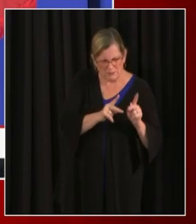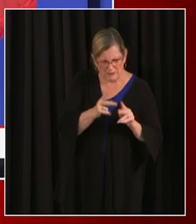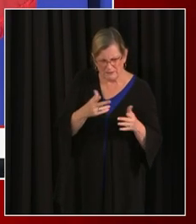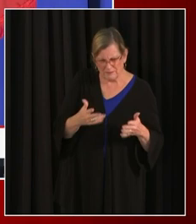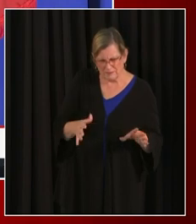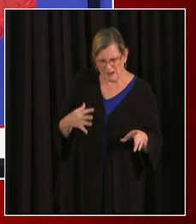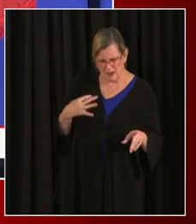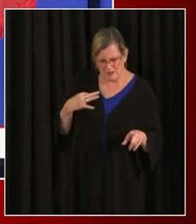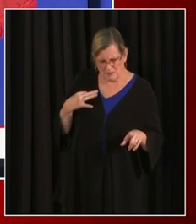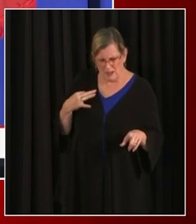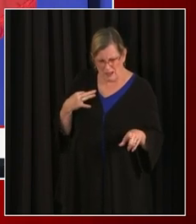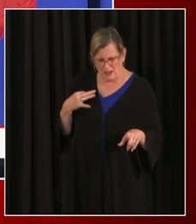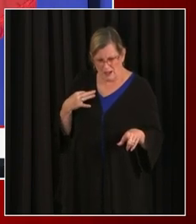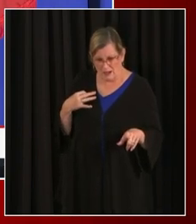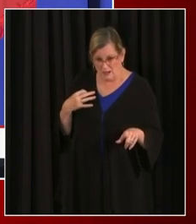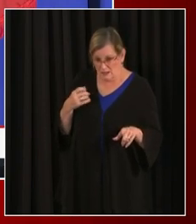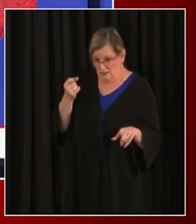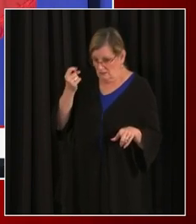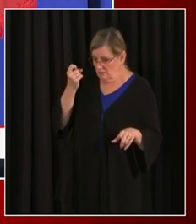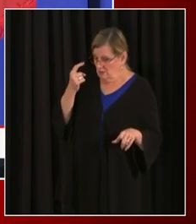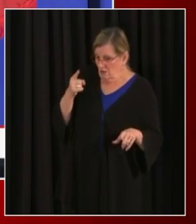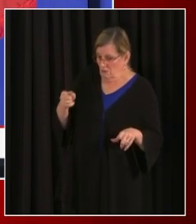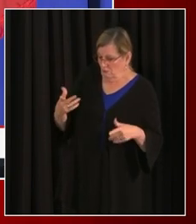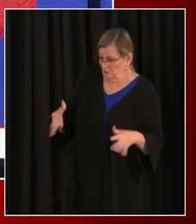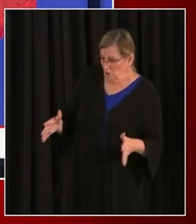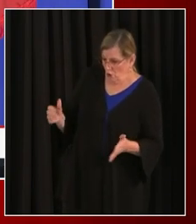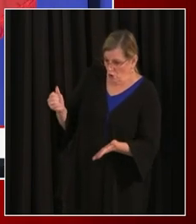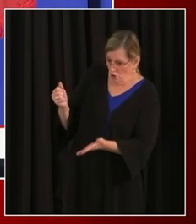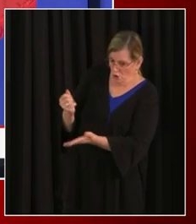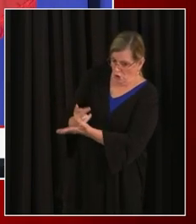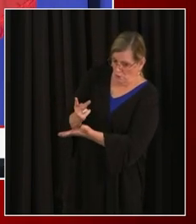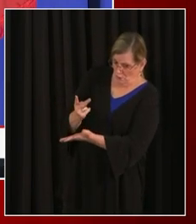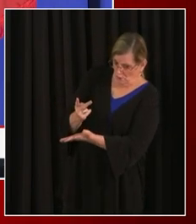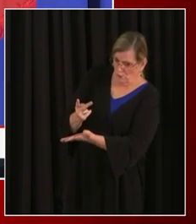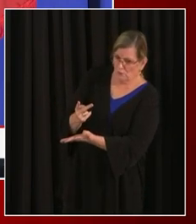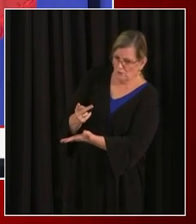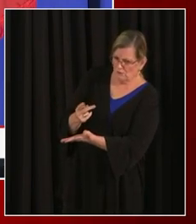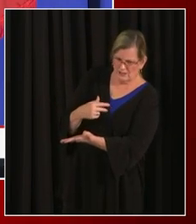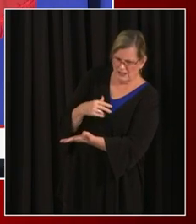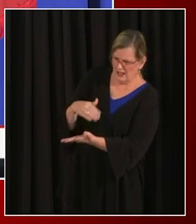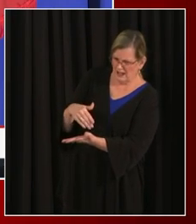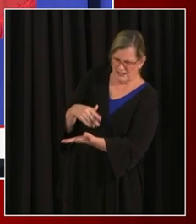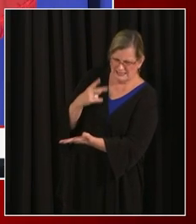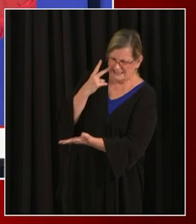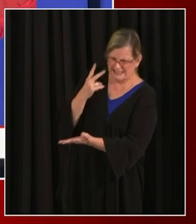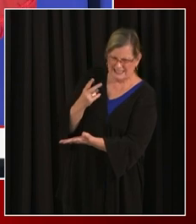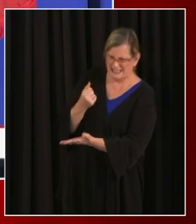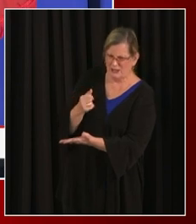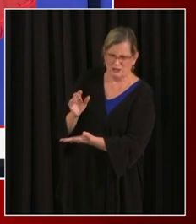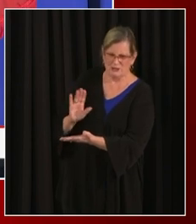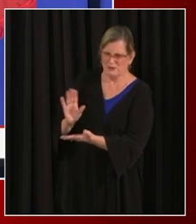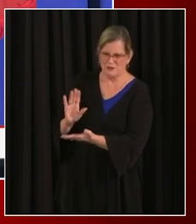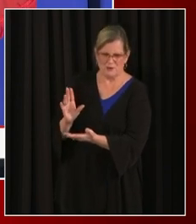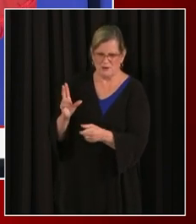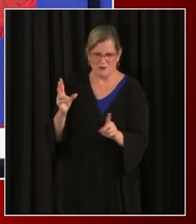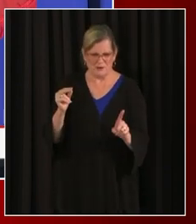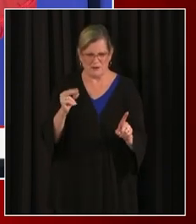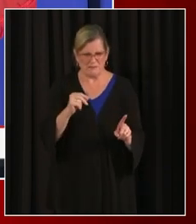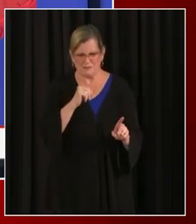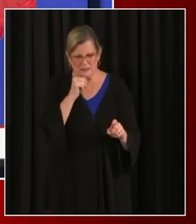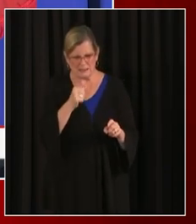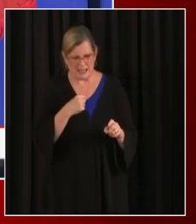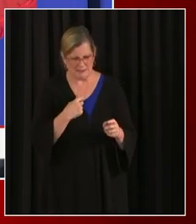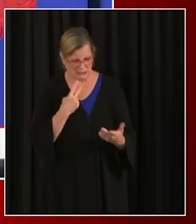applied. But if they're approved, and I don't see any reason why. Approved is not what I'm